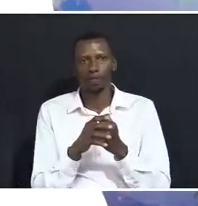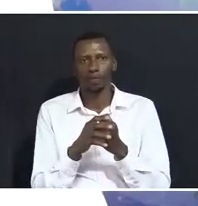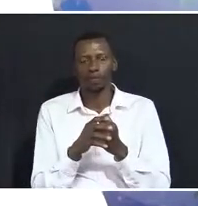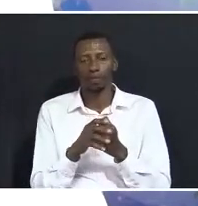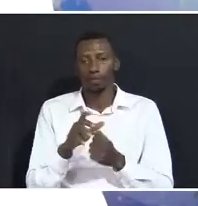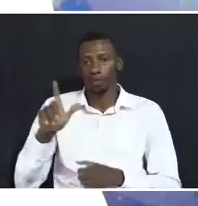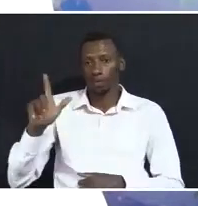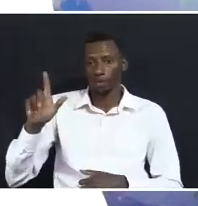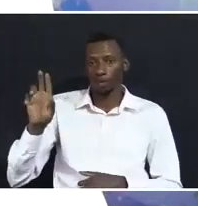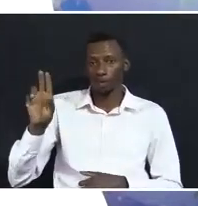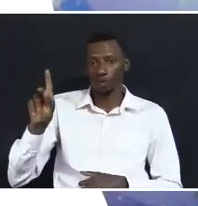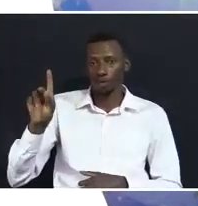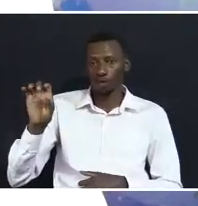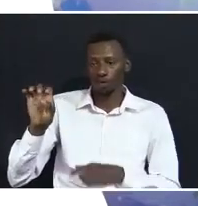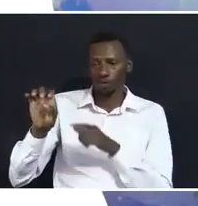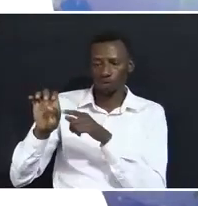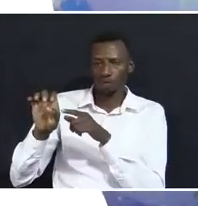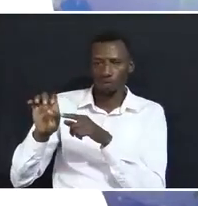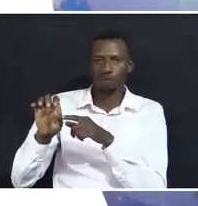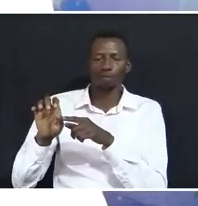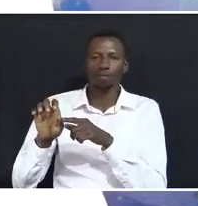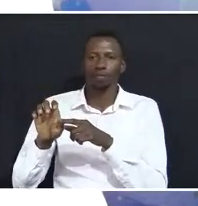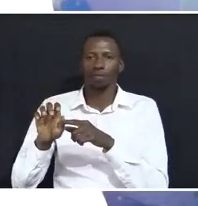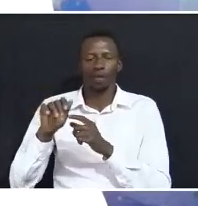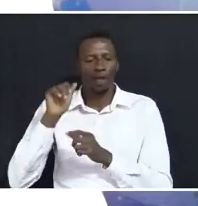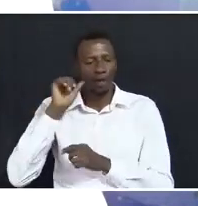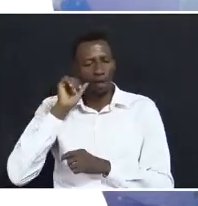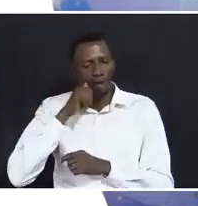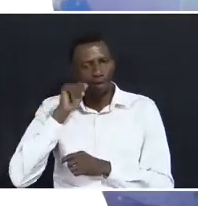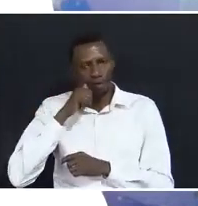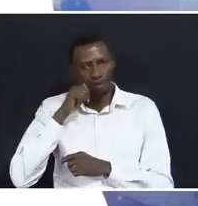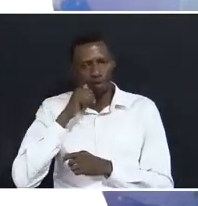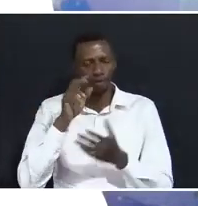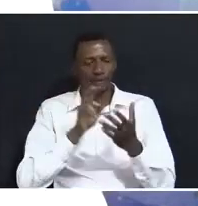Luke is a wonderful reading for any one of us.